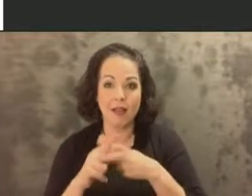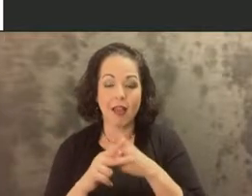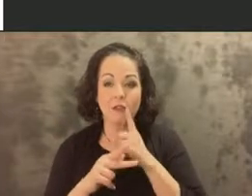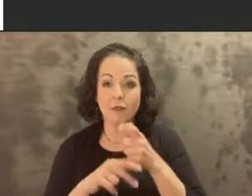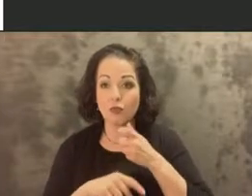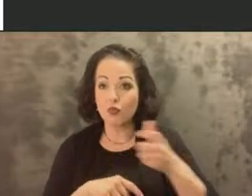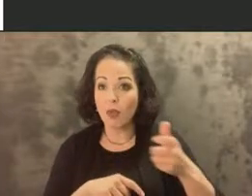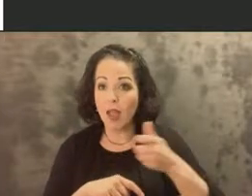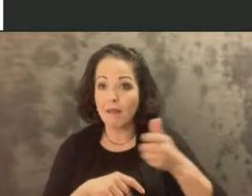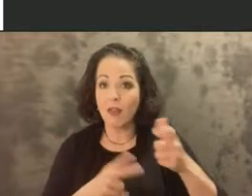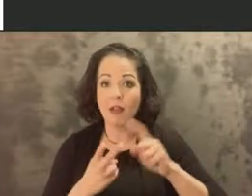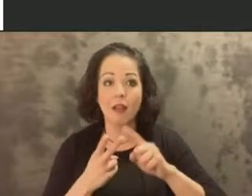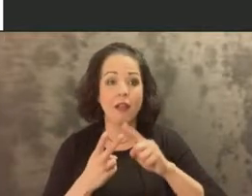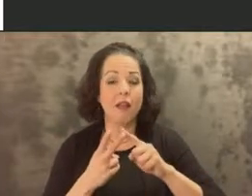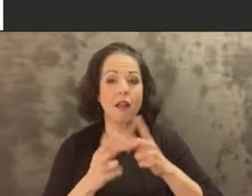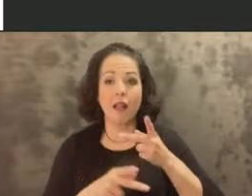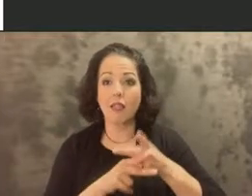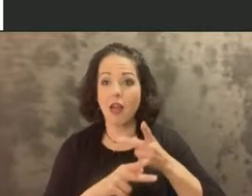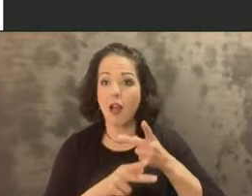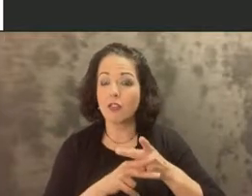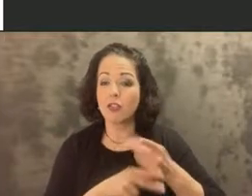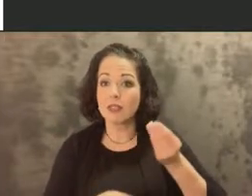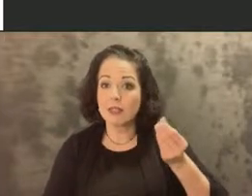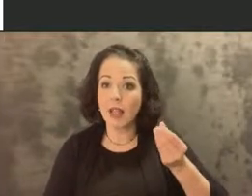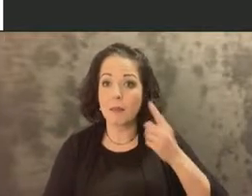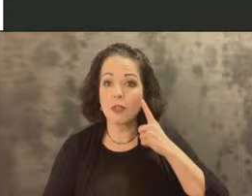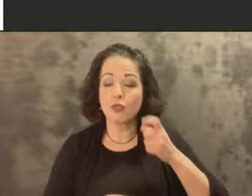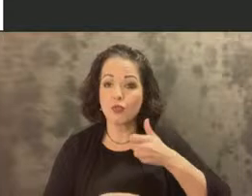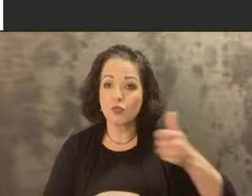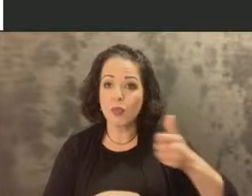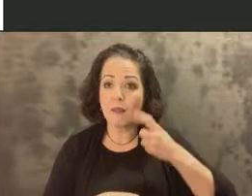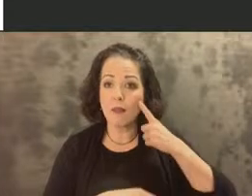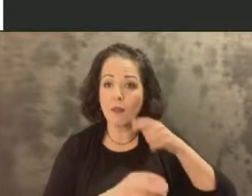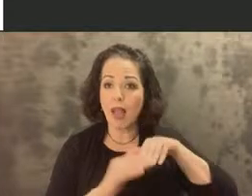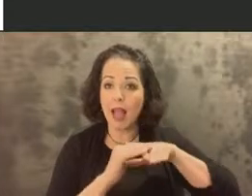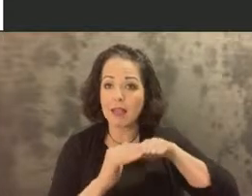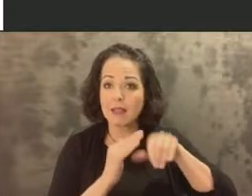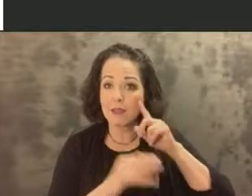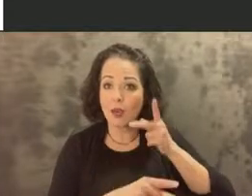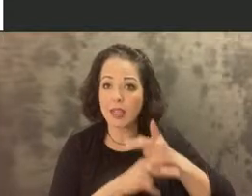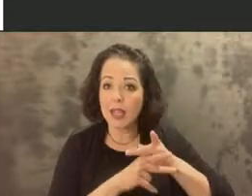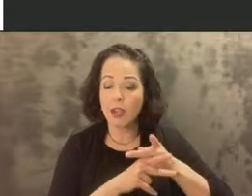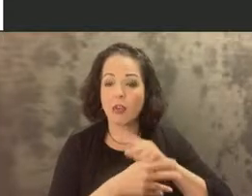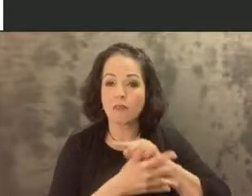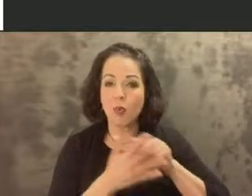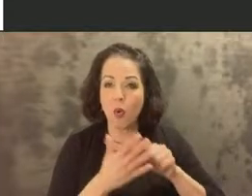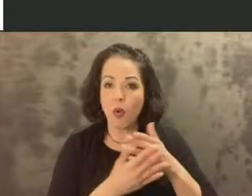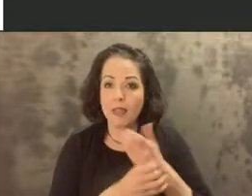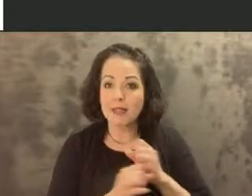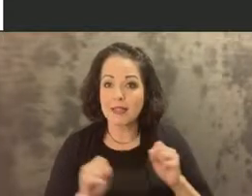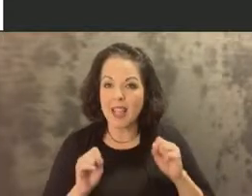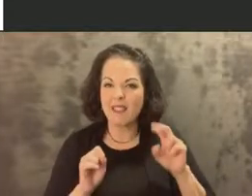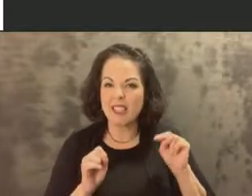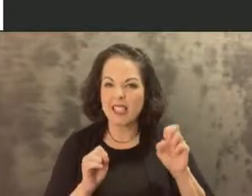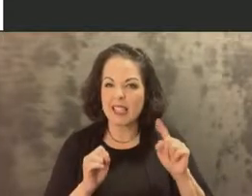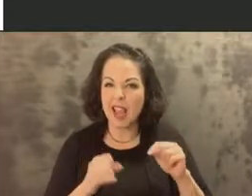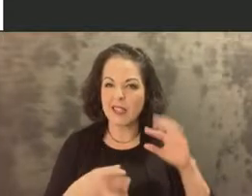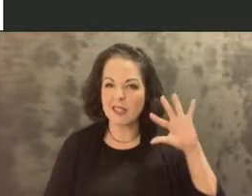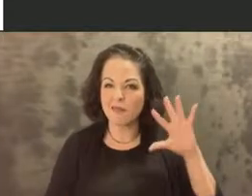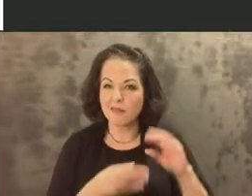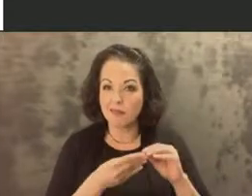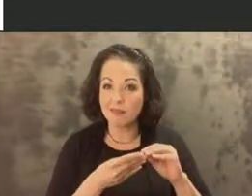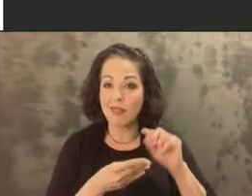travel and lodging stipend to travel to get access to care, right? All these safety nets, we must make sure